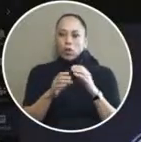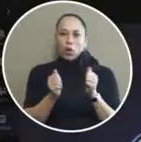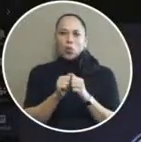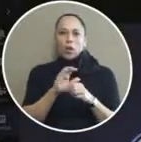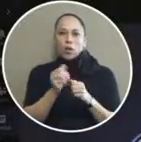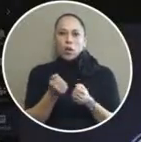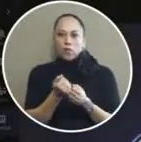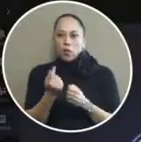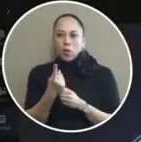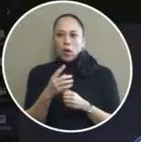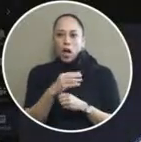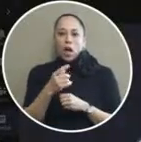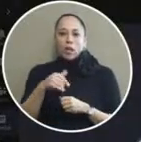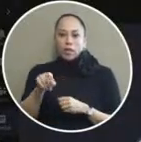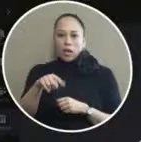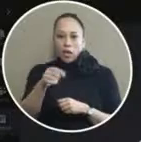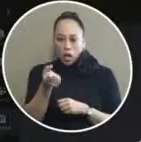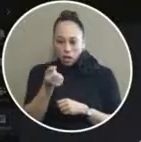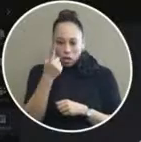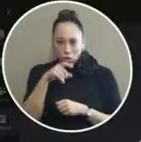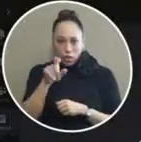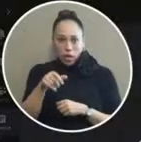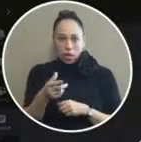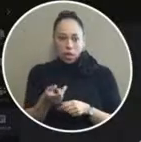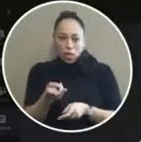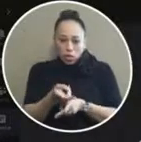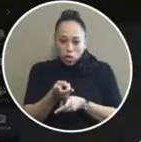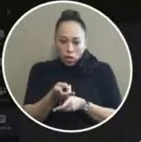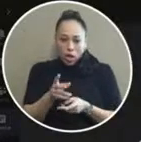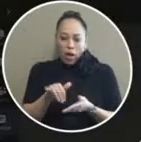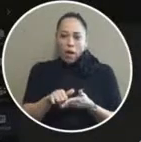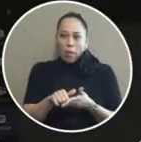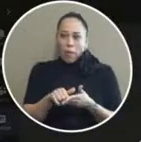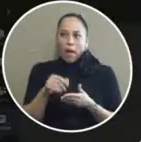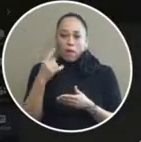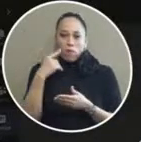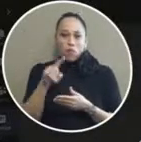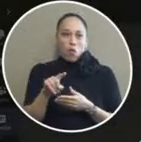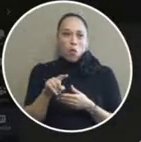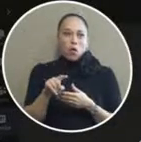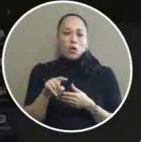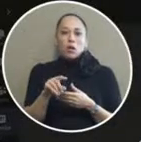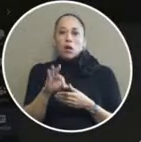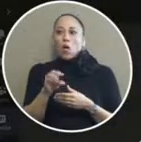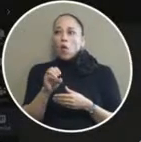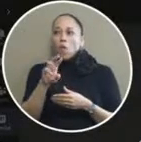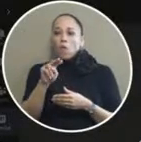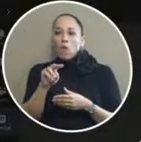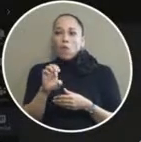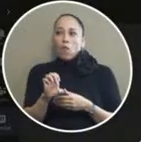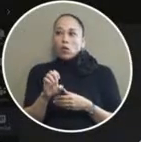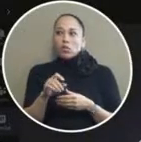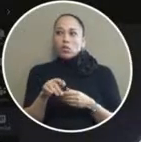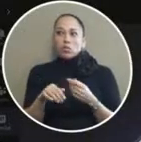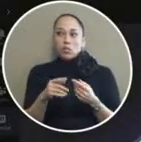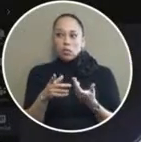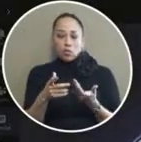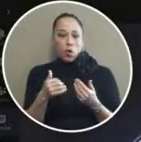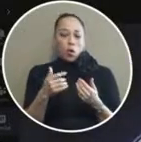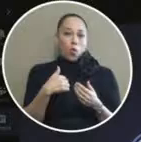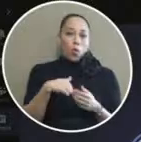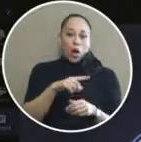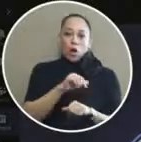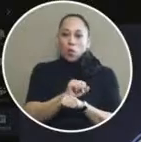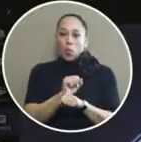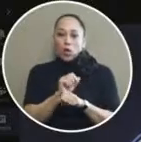Management. They understand that we need to keep those military task force on the ground until we get all of our others that are